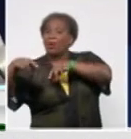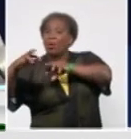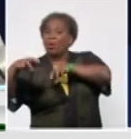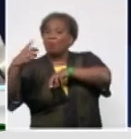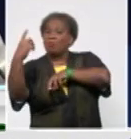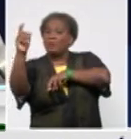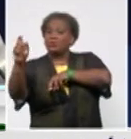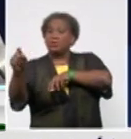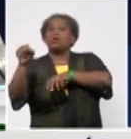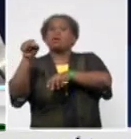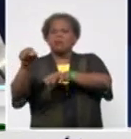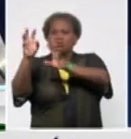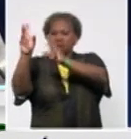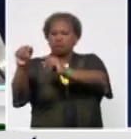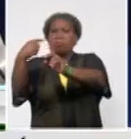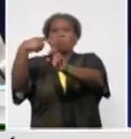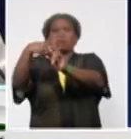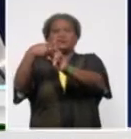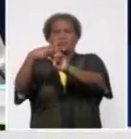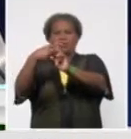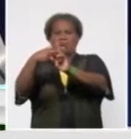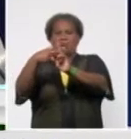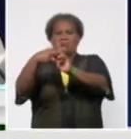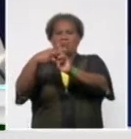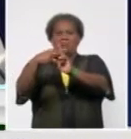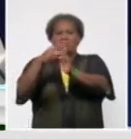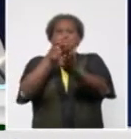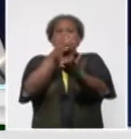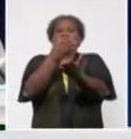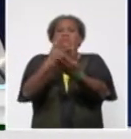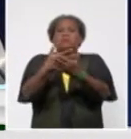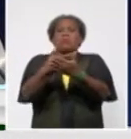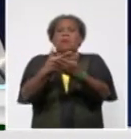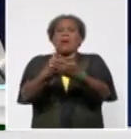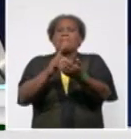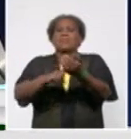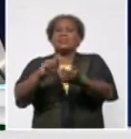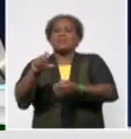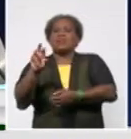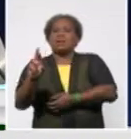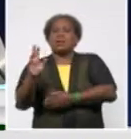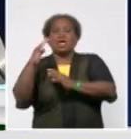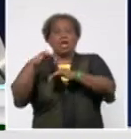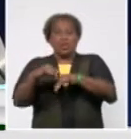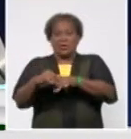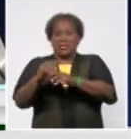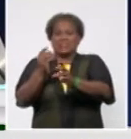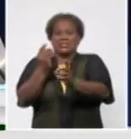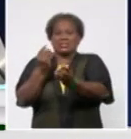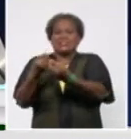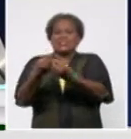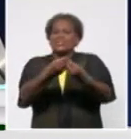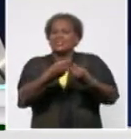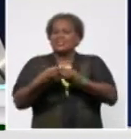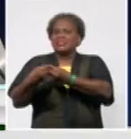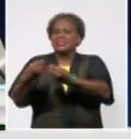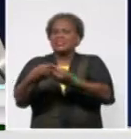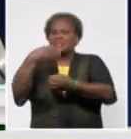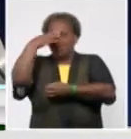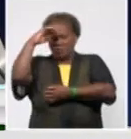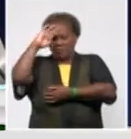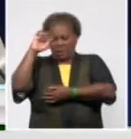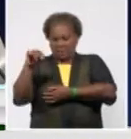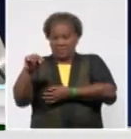between 20 and 39 years of age, 35 patients between 40 and 59 years of age, and